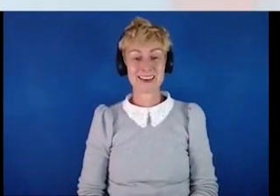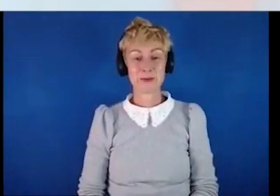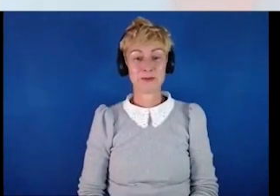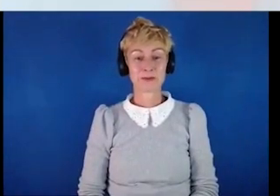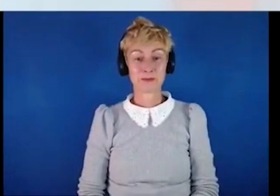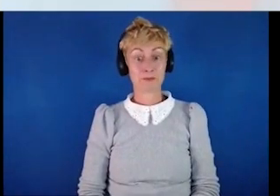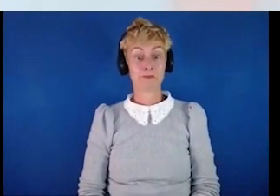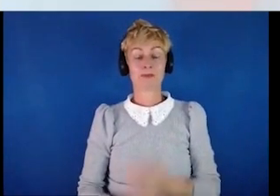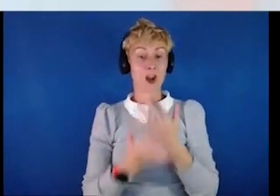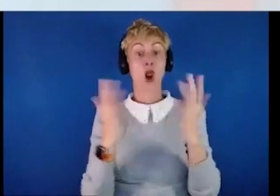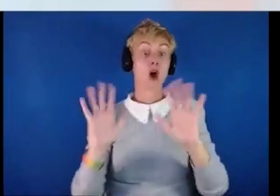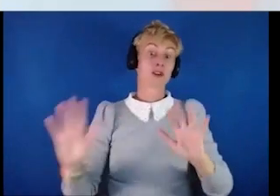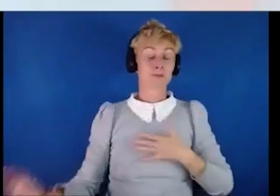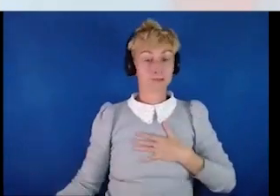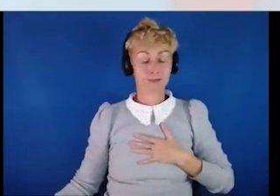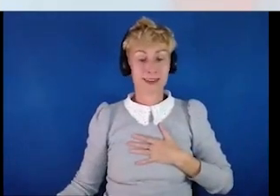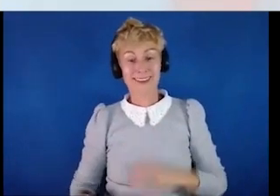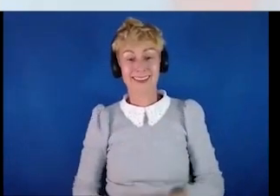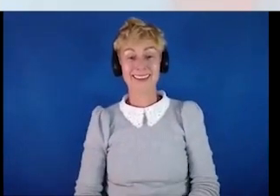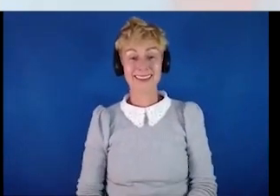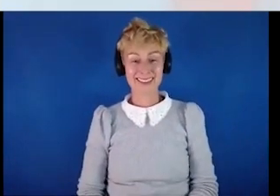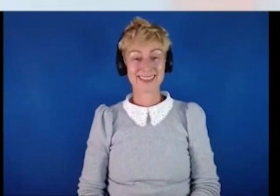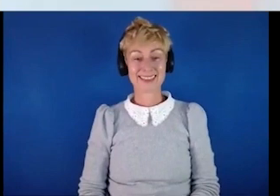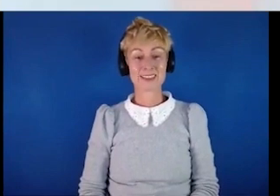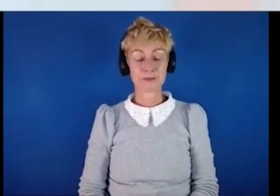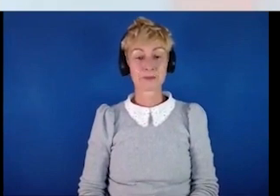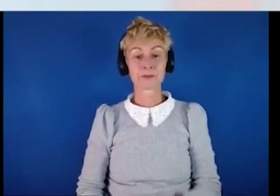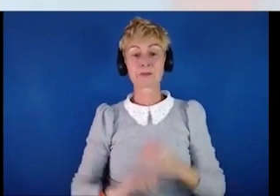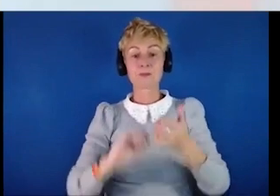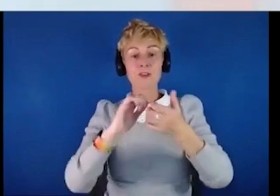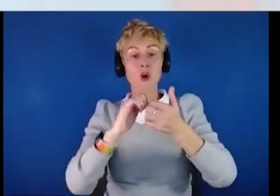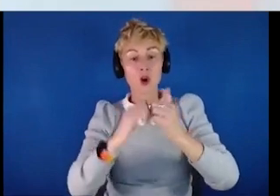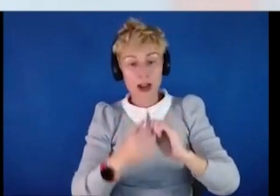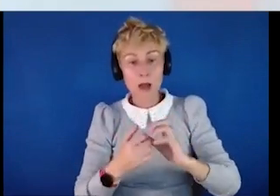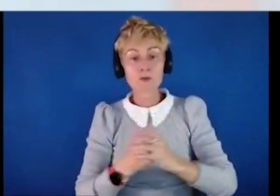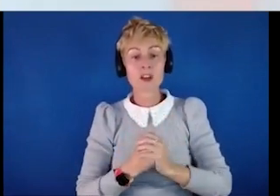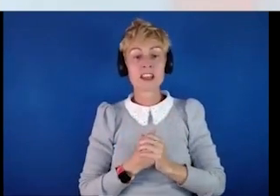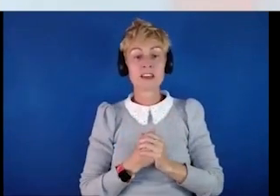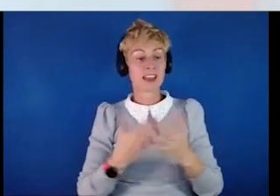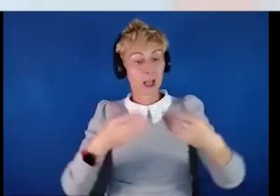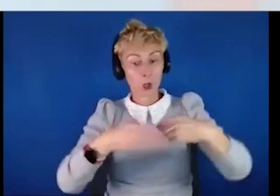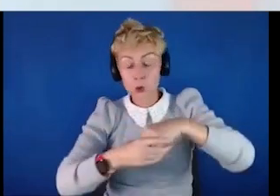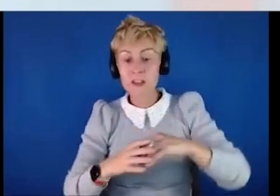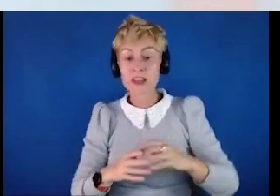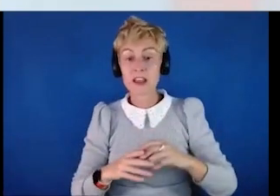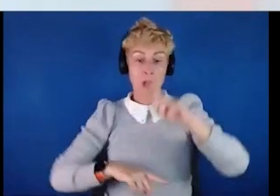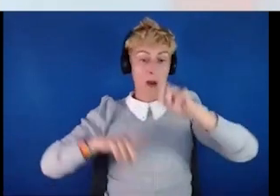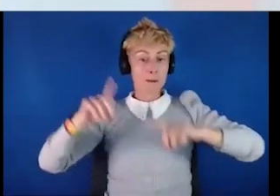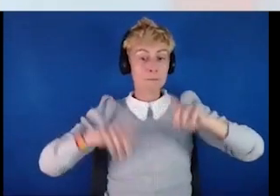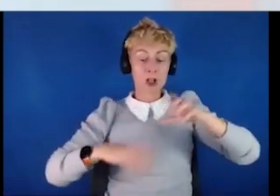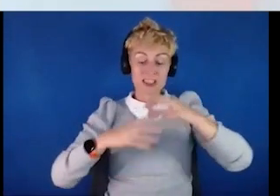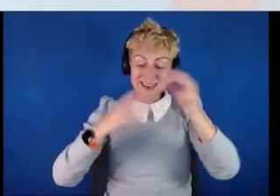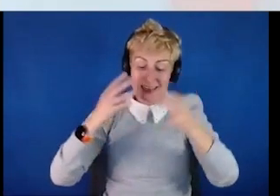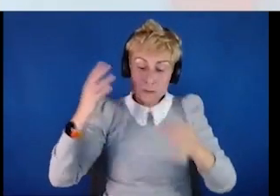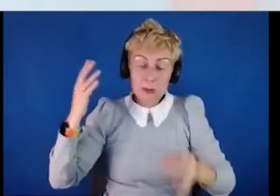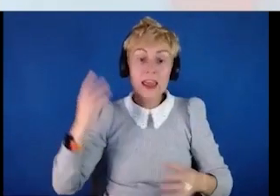lot going on. This is great. So it's collaborative, inclusive,